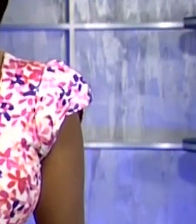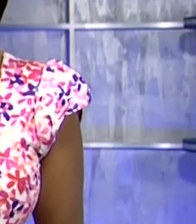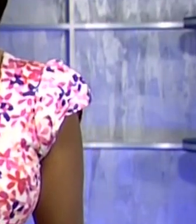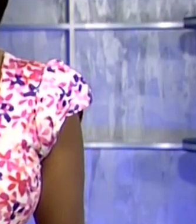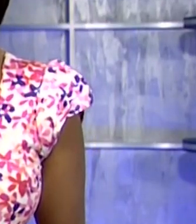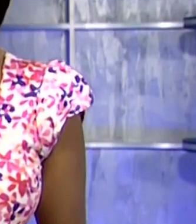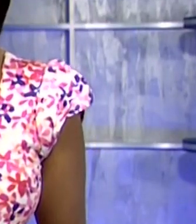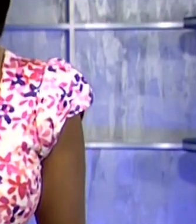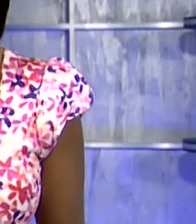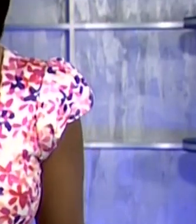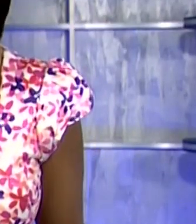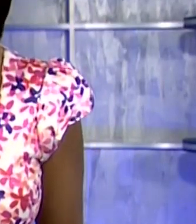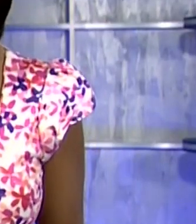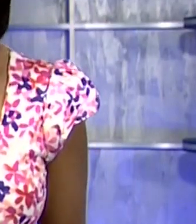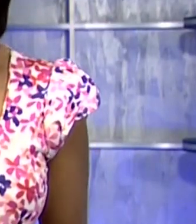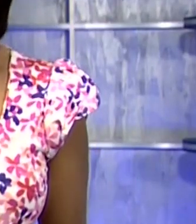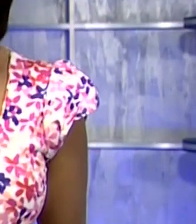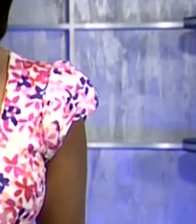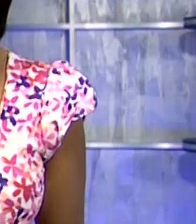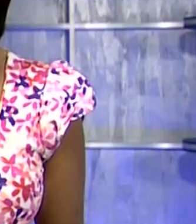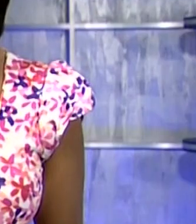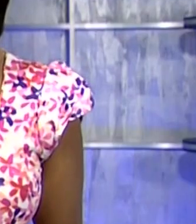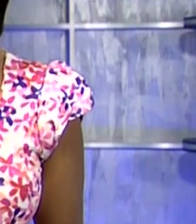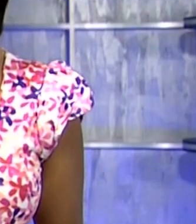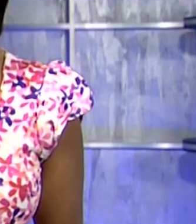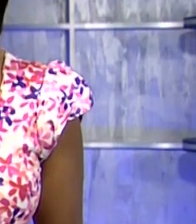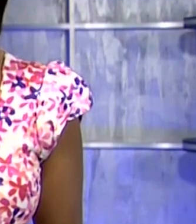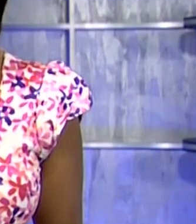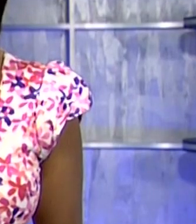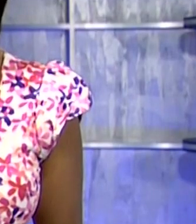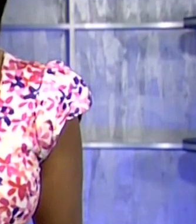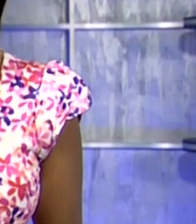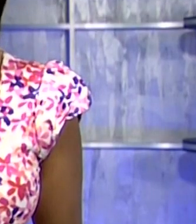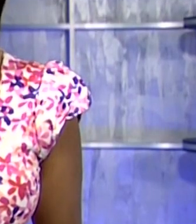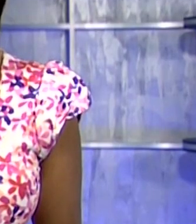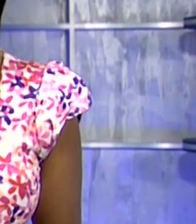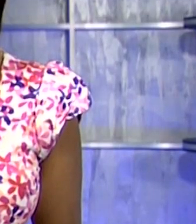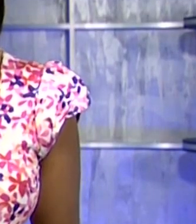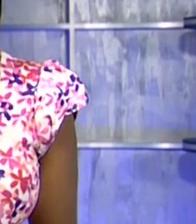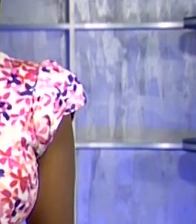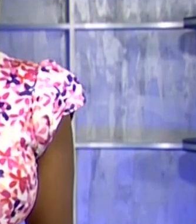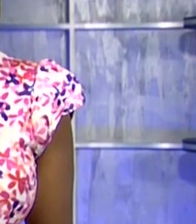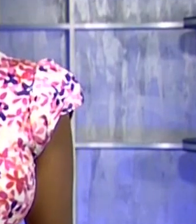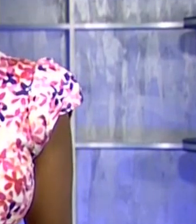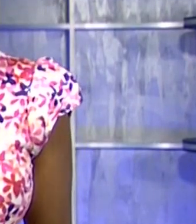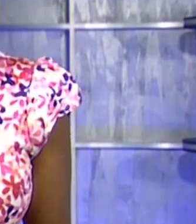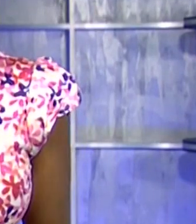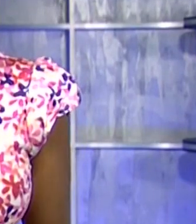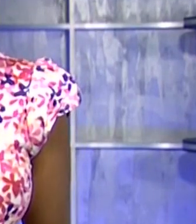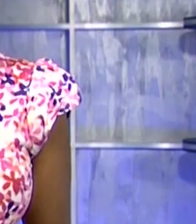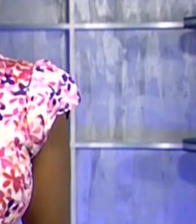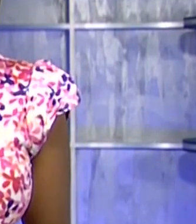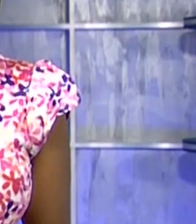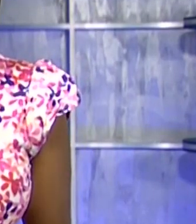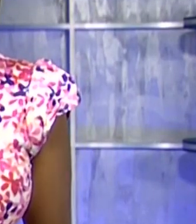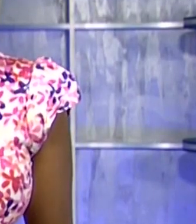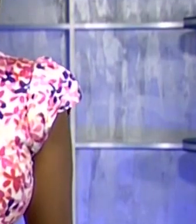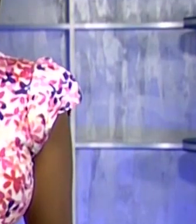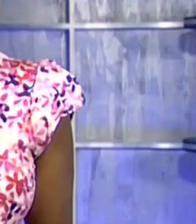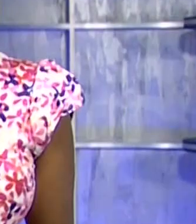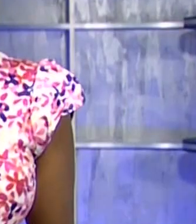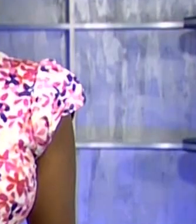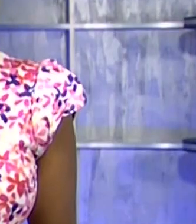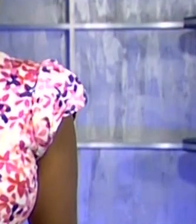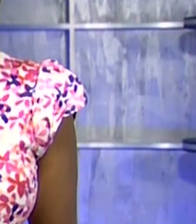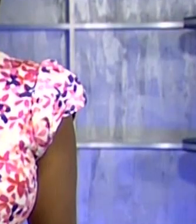A very good evening to you. I'm Lisa Lord, and in our news, the IMF identifies positive growth as one of Barbados' critical objectives.